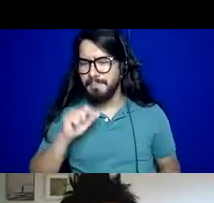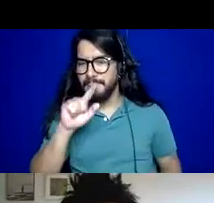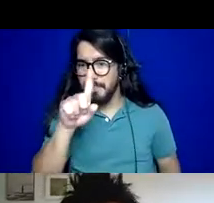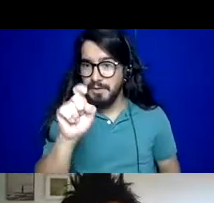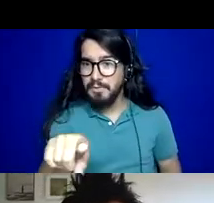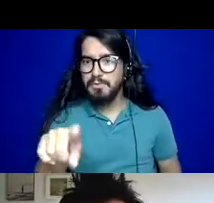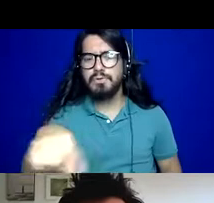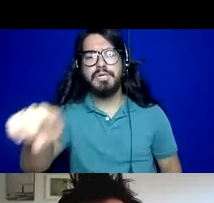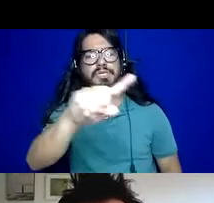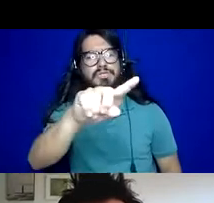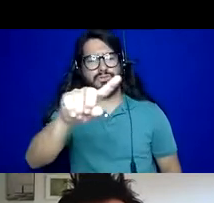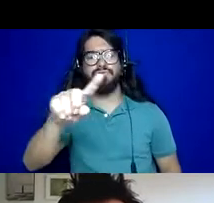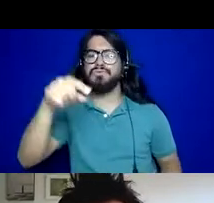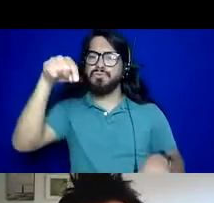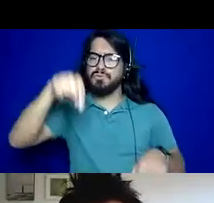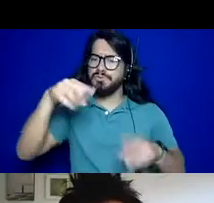out of this workshop today.